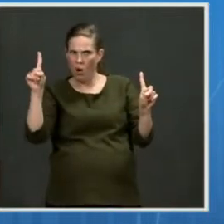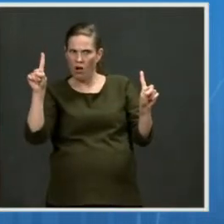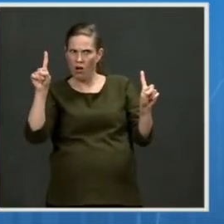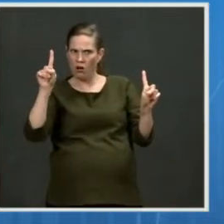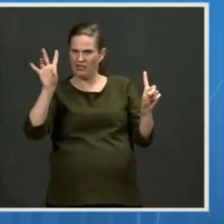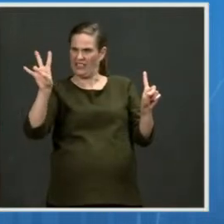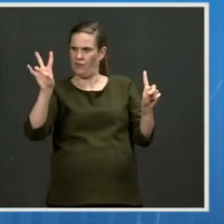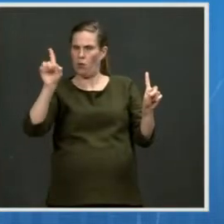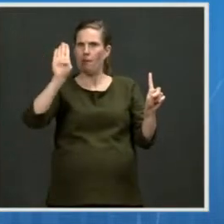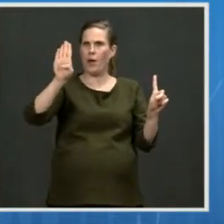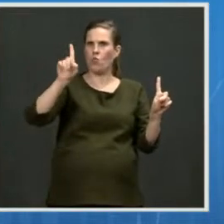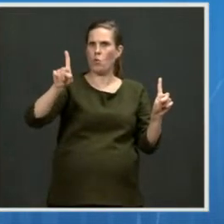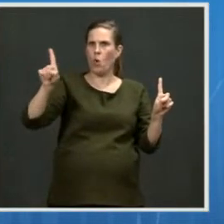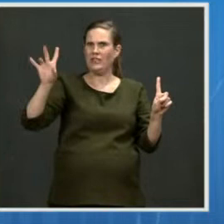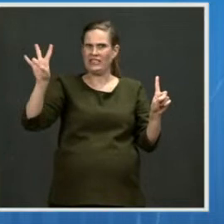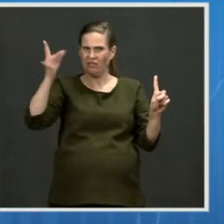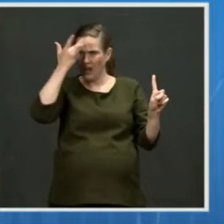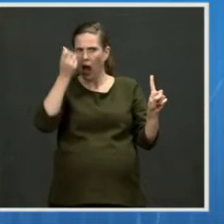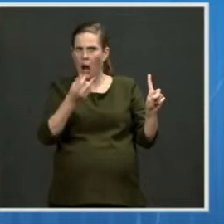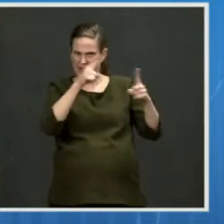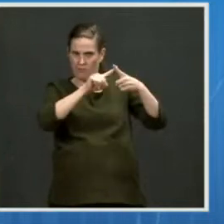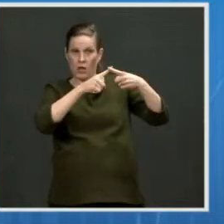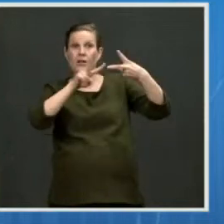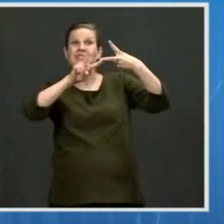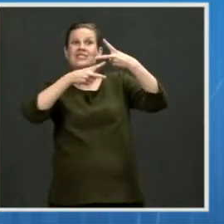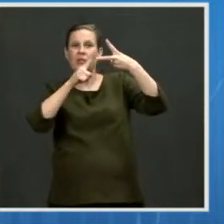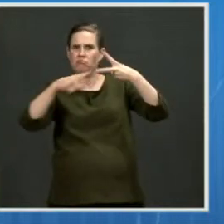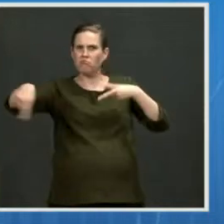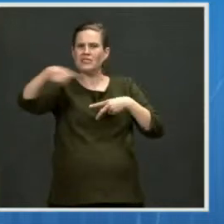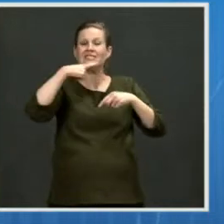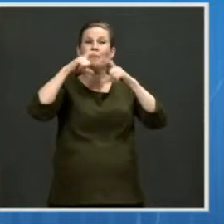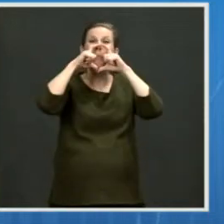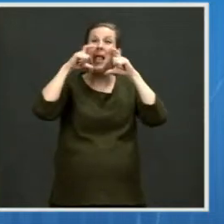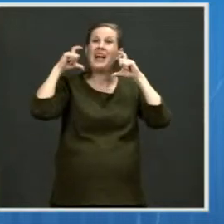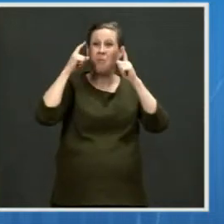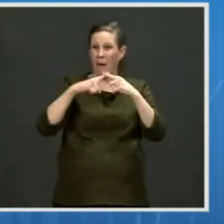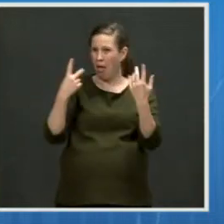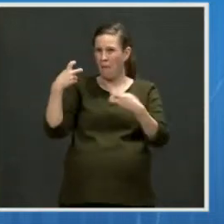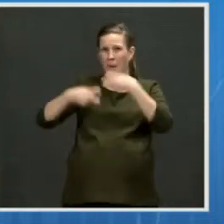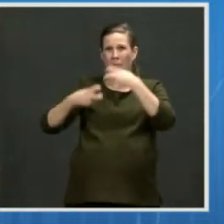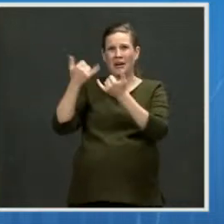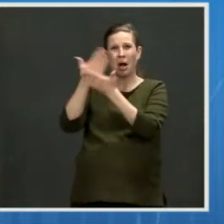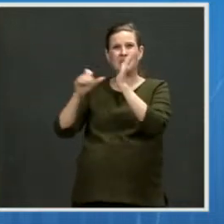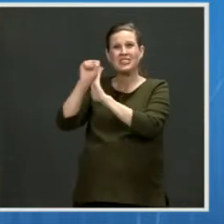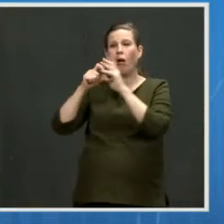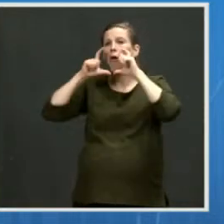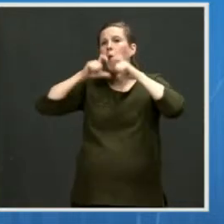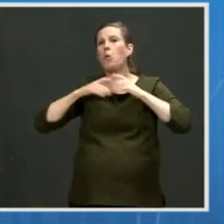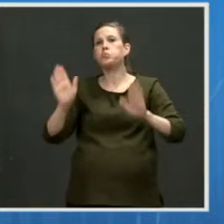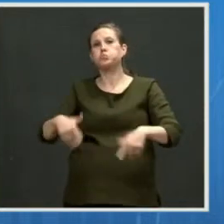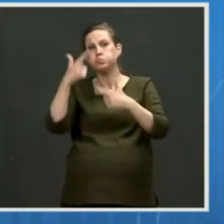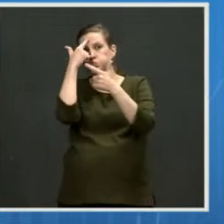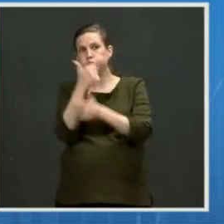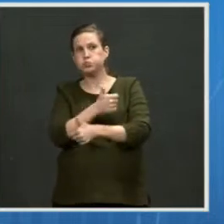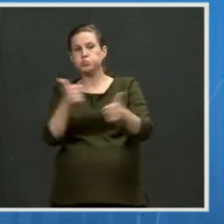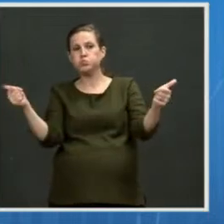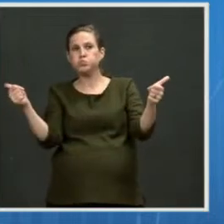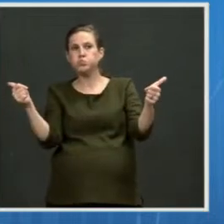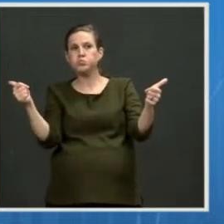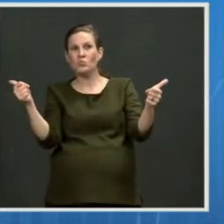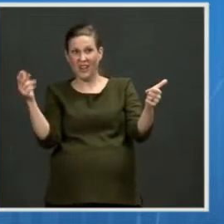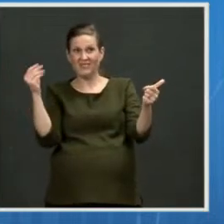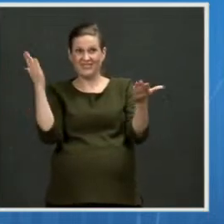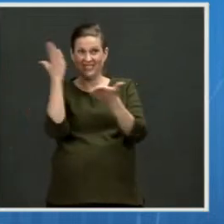or reinstating mask mandates, but several of the states experiencing the worst surges haven't done away with their mask mandates. Instead, it's